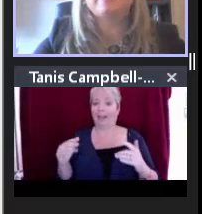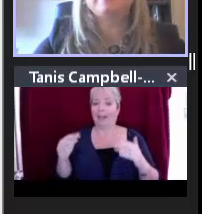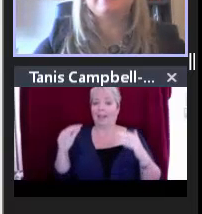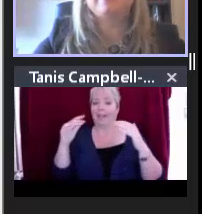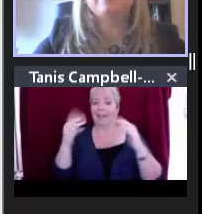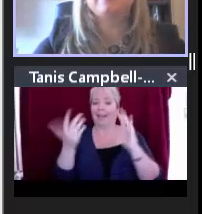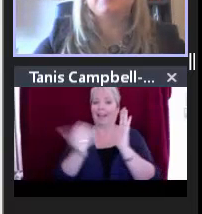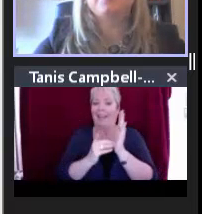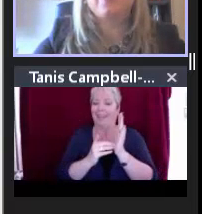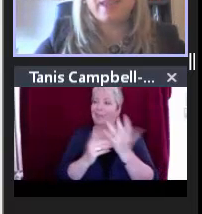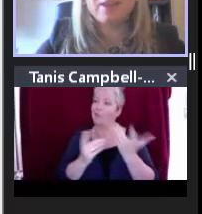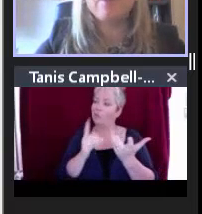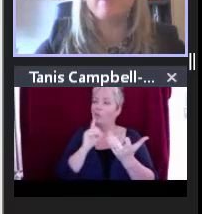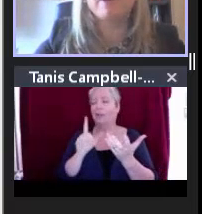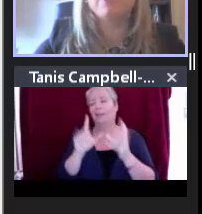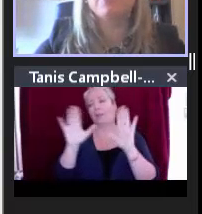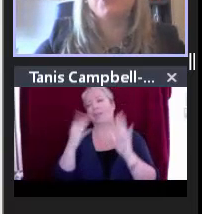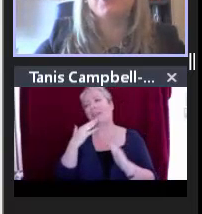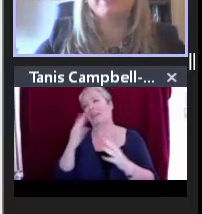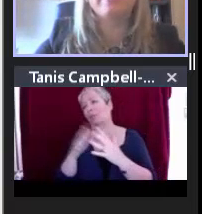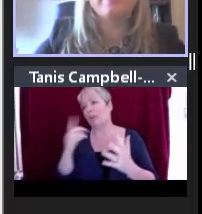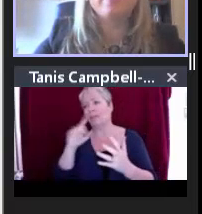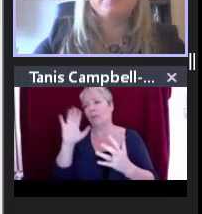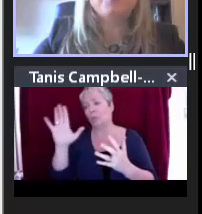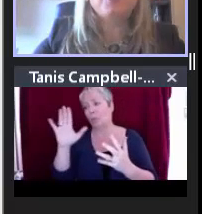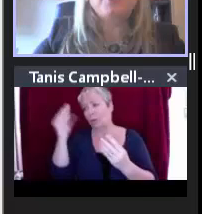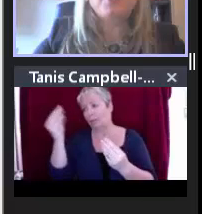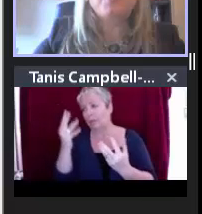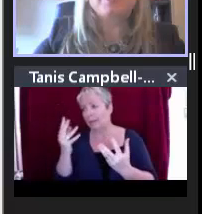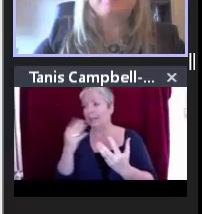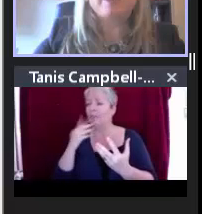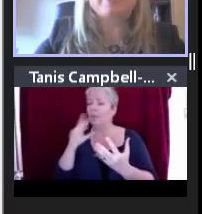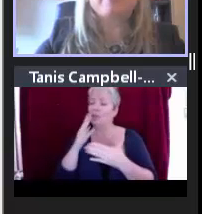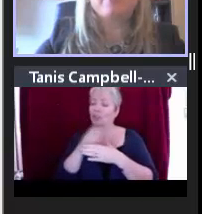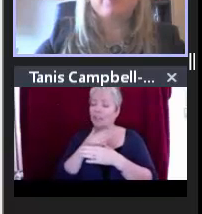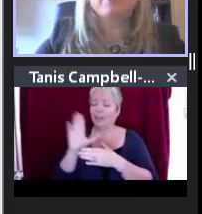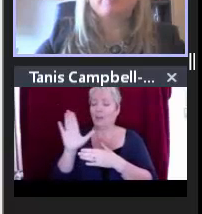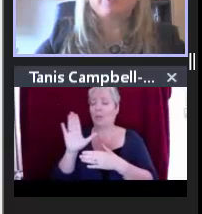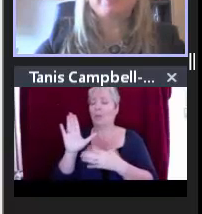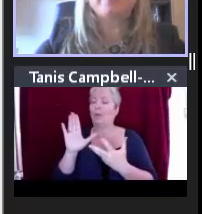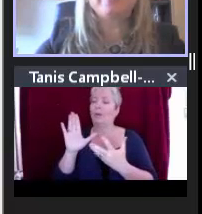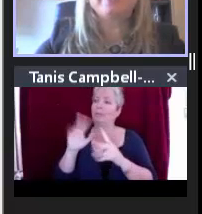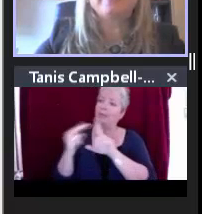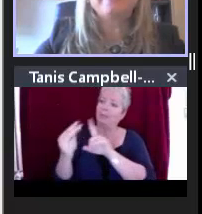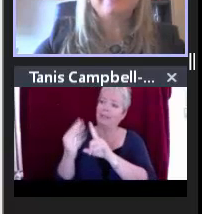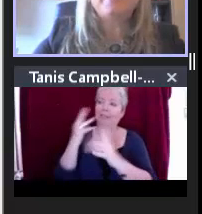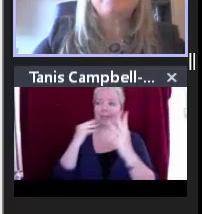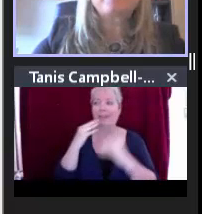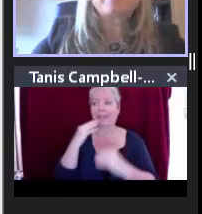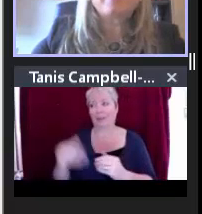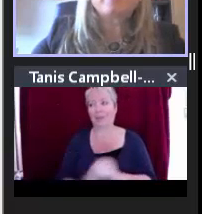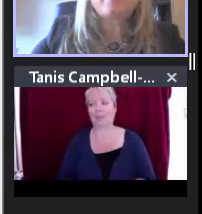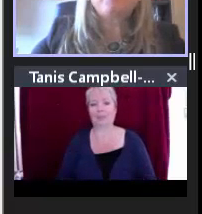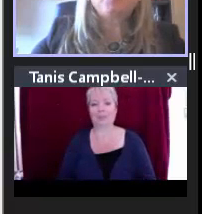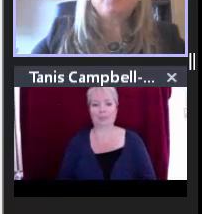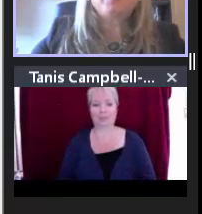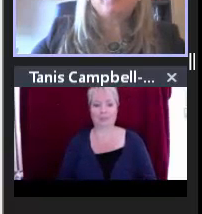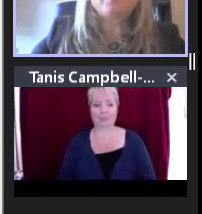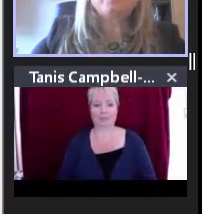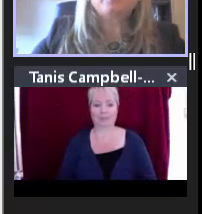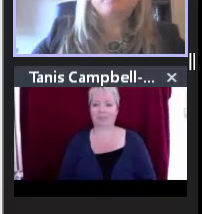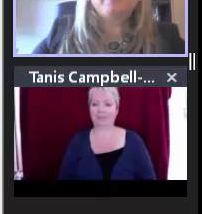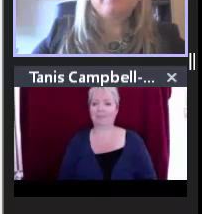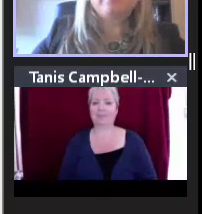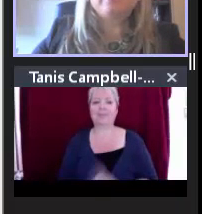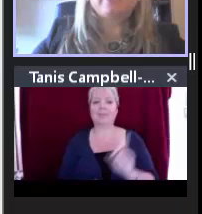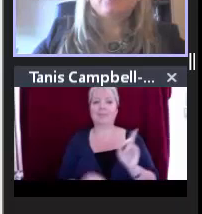is really nice to hear. So thank you very much for sharing your perspective and your experience. Juniper,